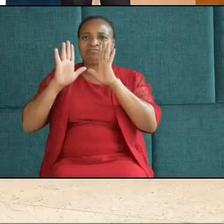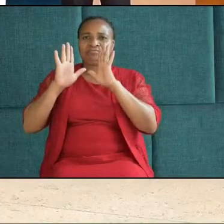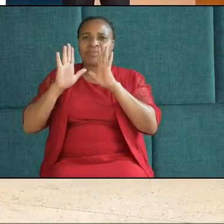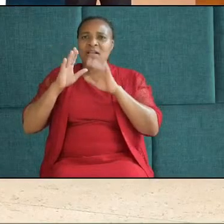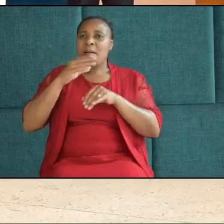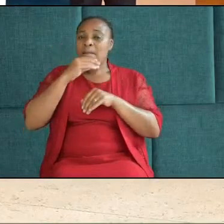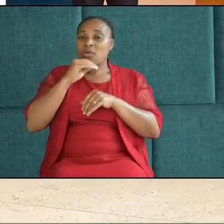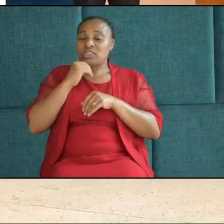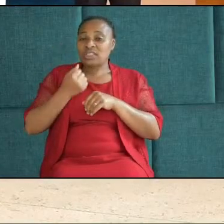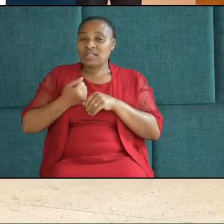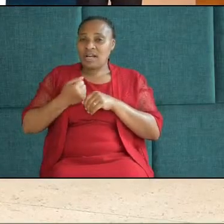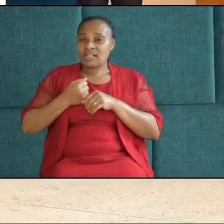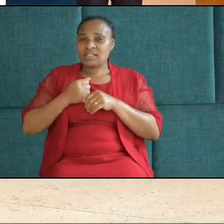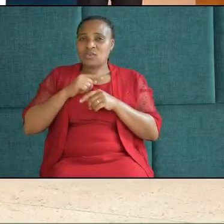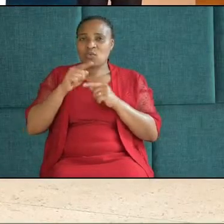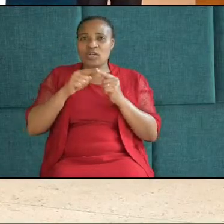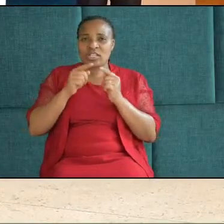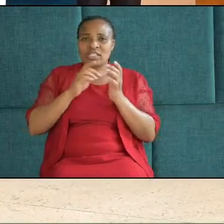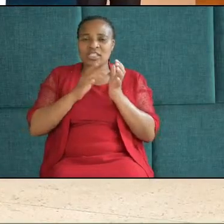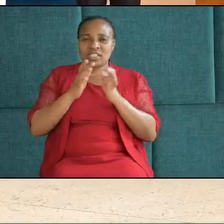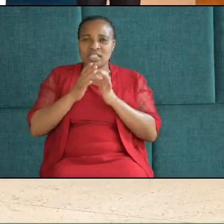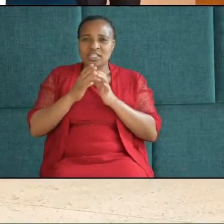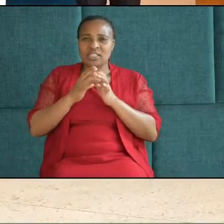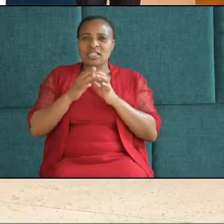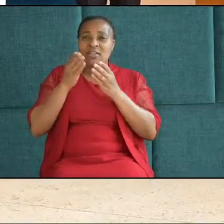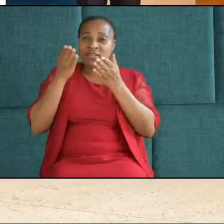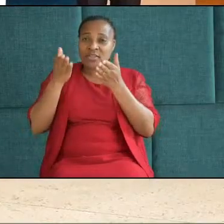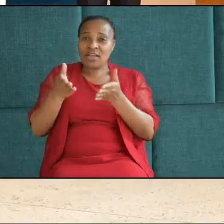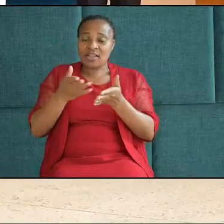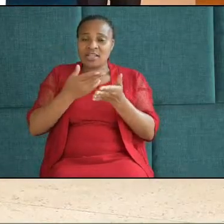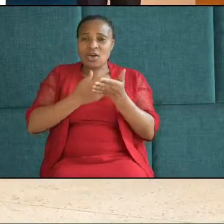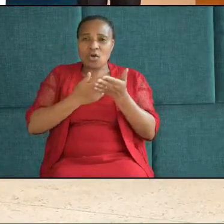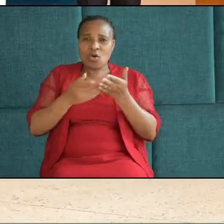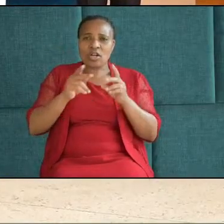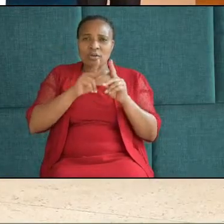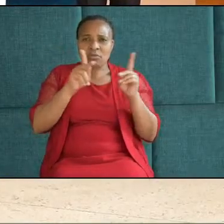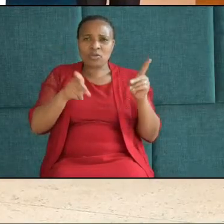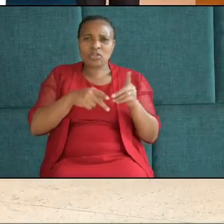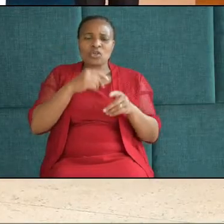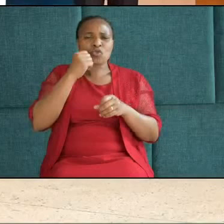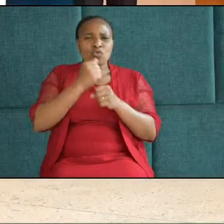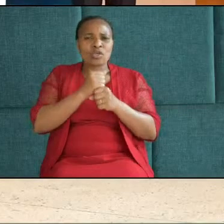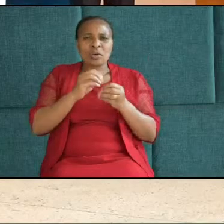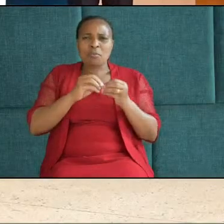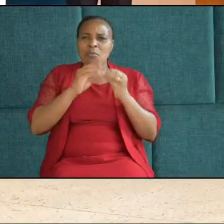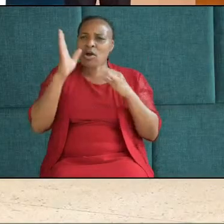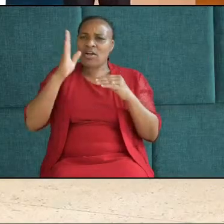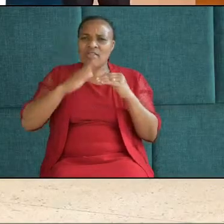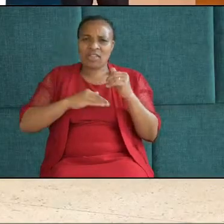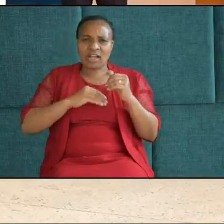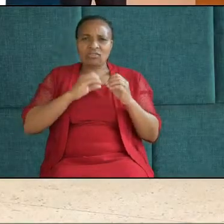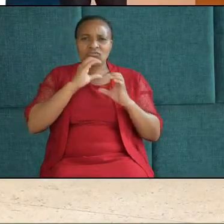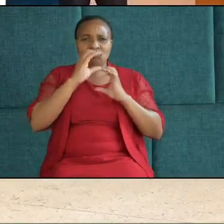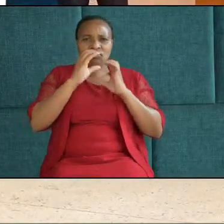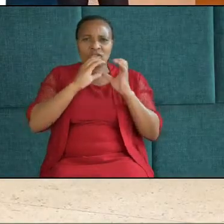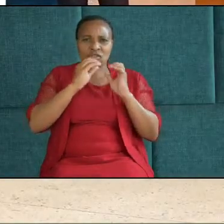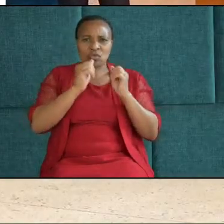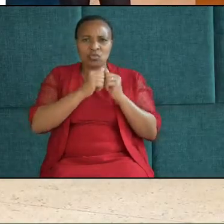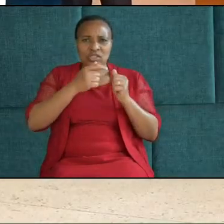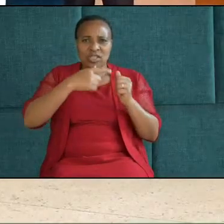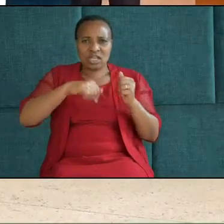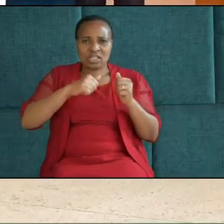girls, when Jesus was in the most holy place, he was doing more than interceding.